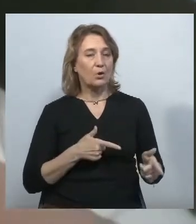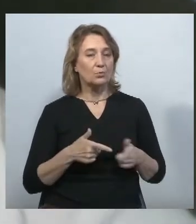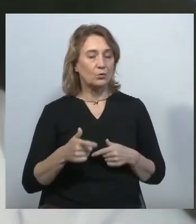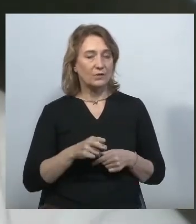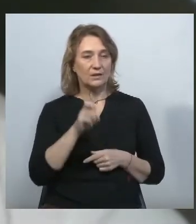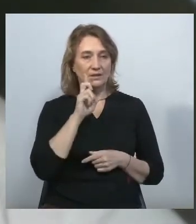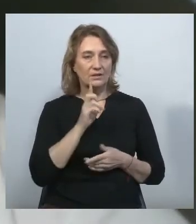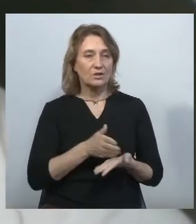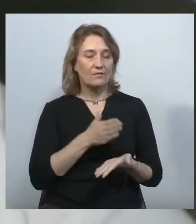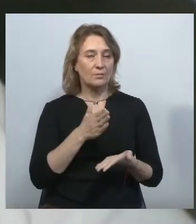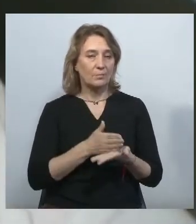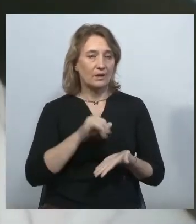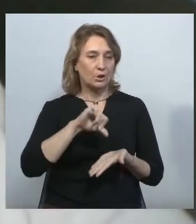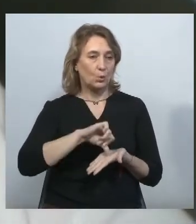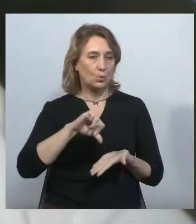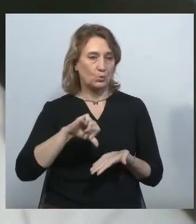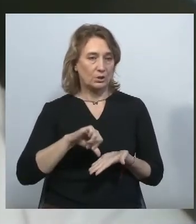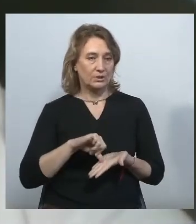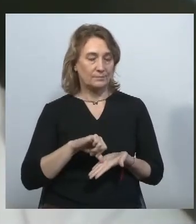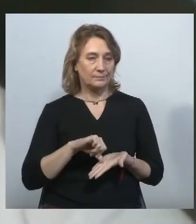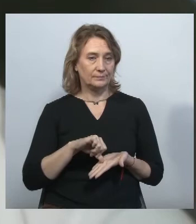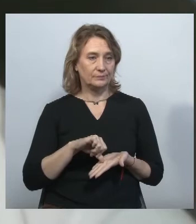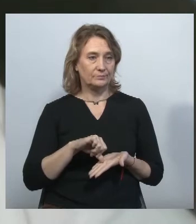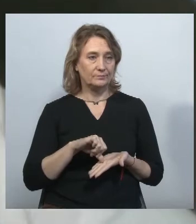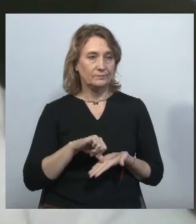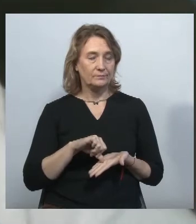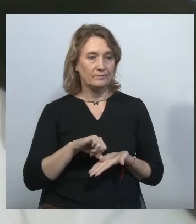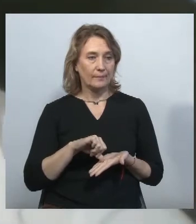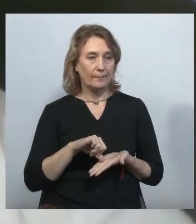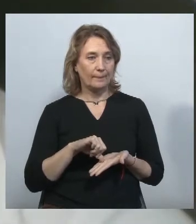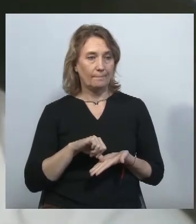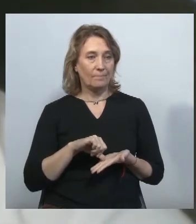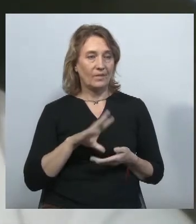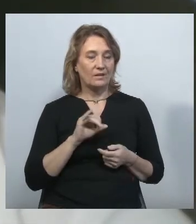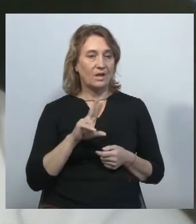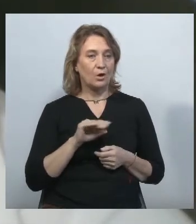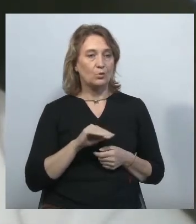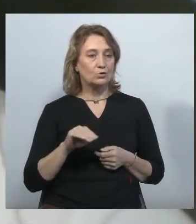not ready to give the media the opportunity to decide all of it by themselves.